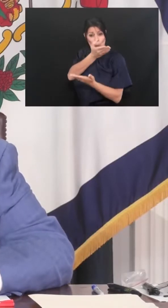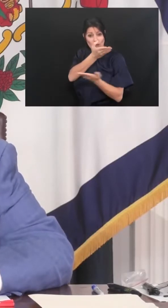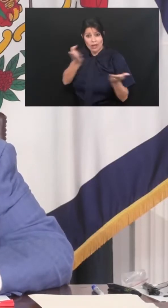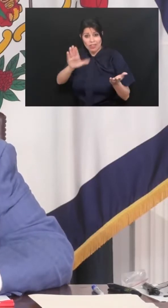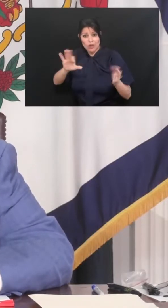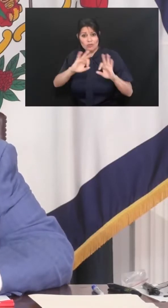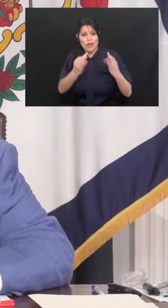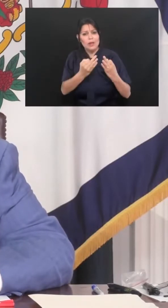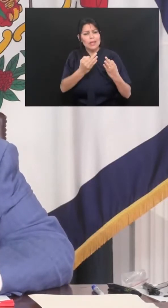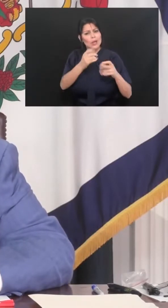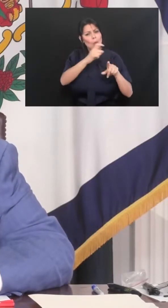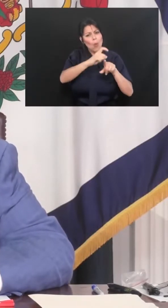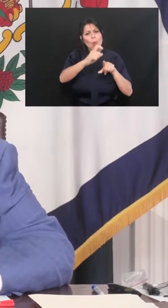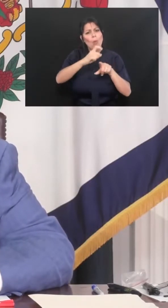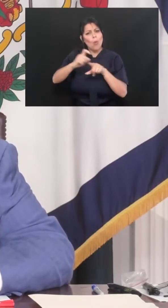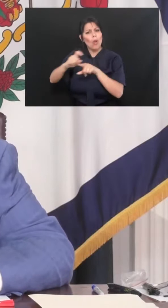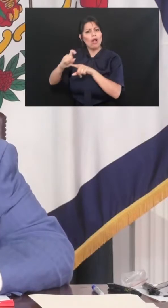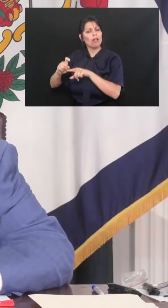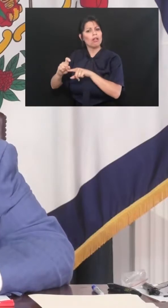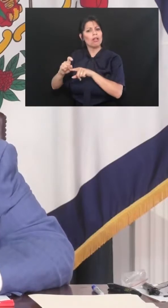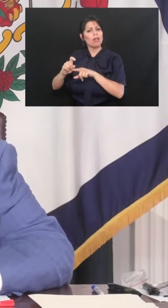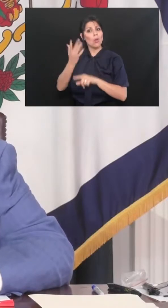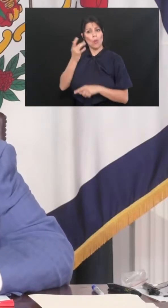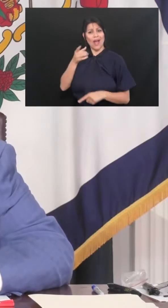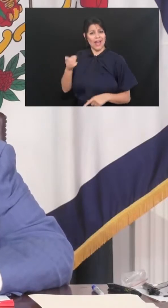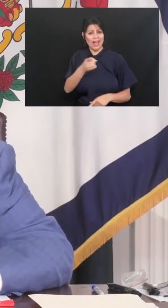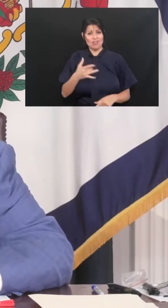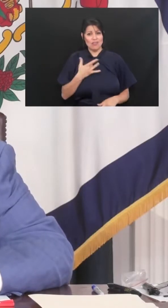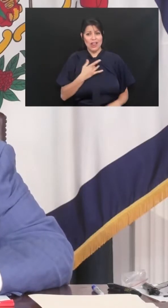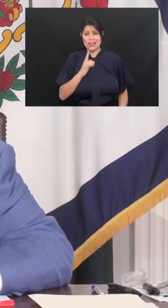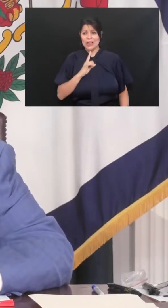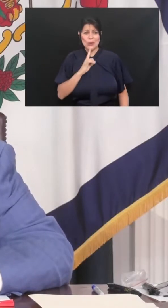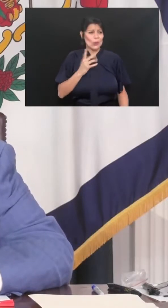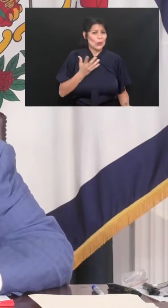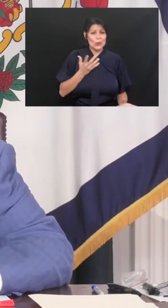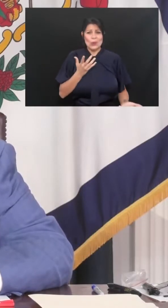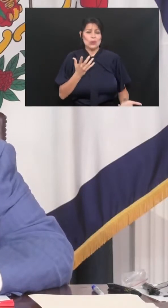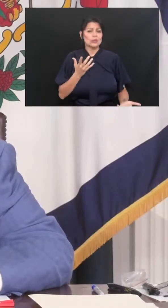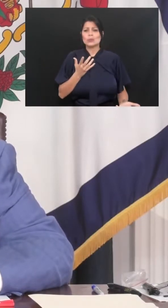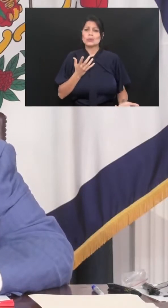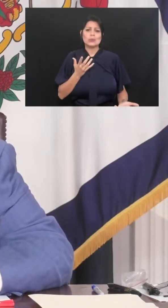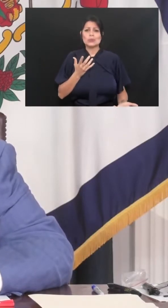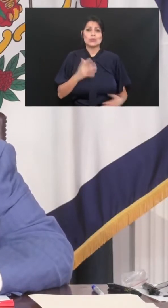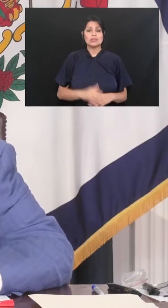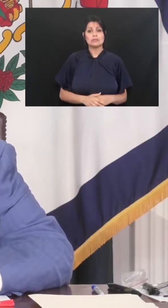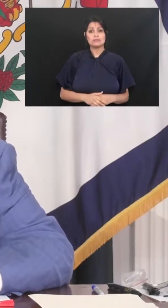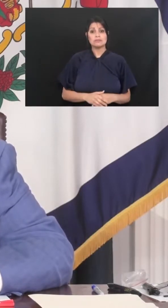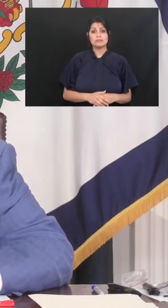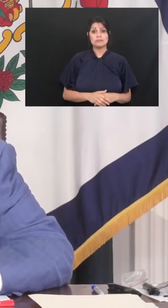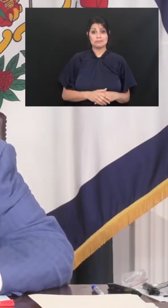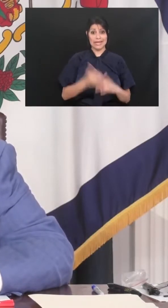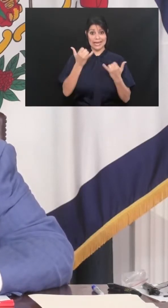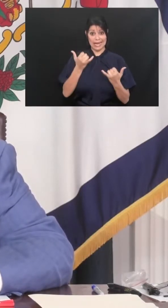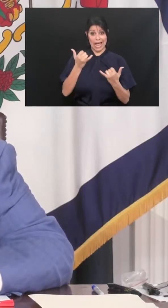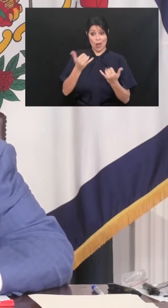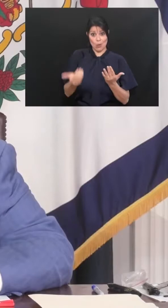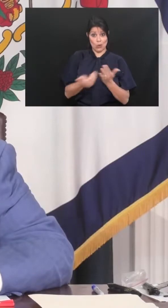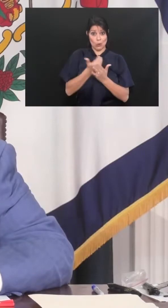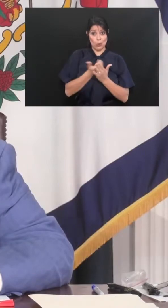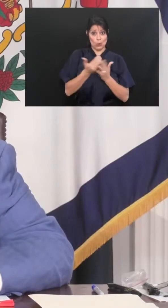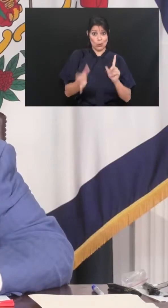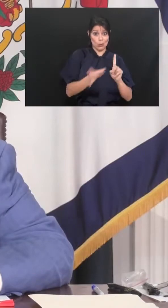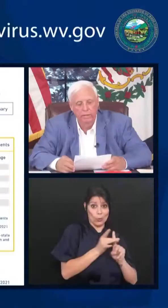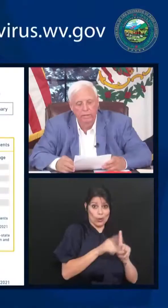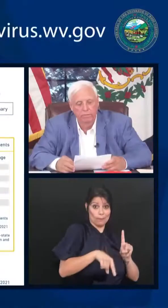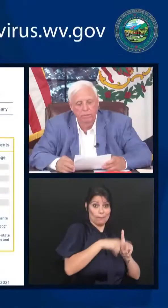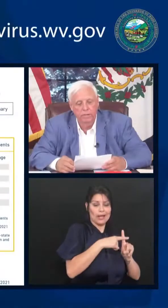least call them. They don't need to feel alone in any way. We've had 90 new positive cases in the last